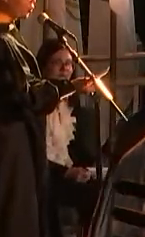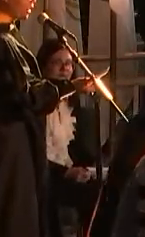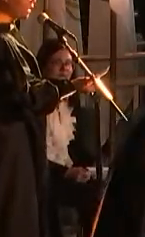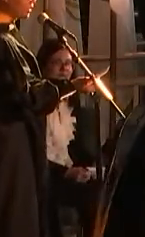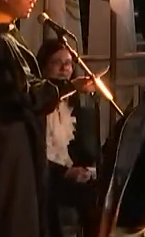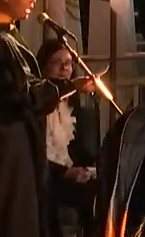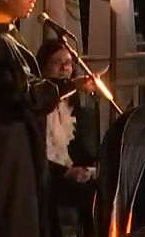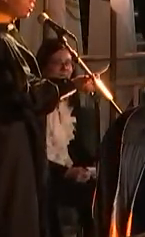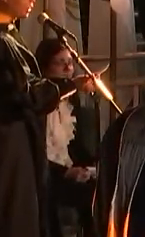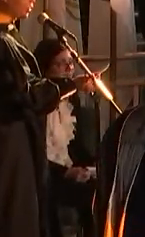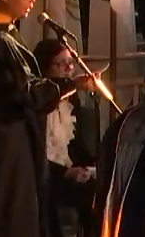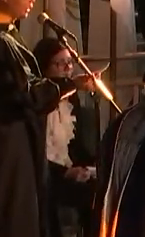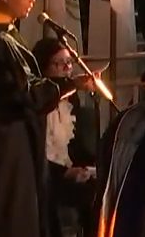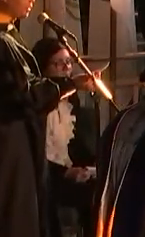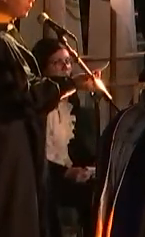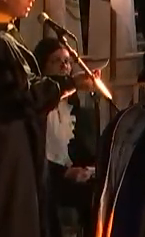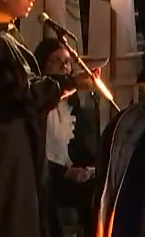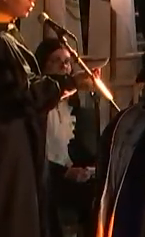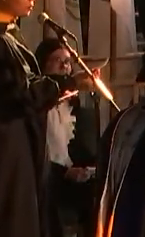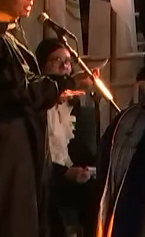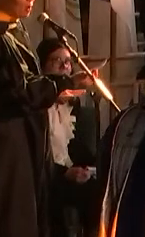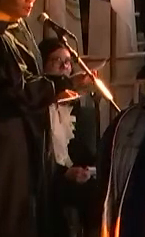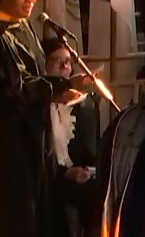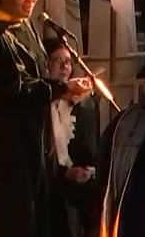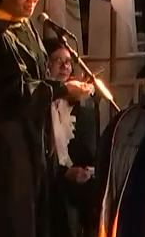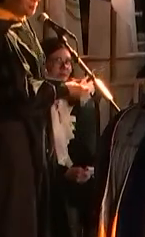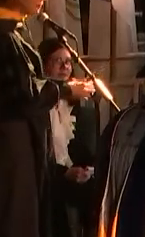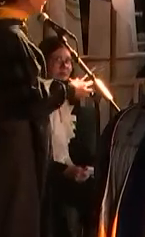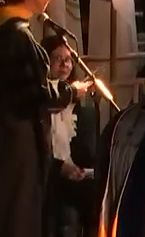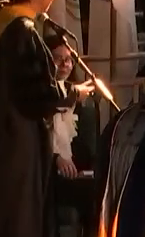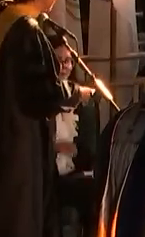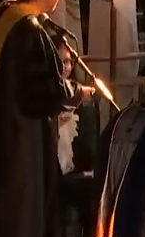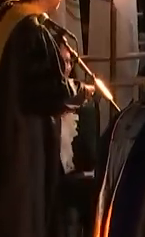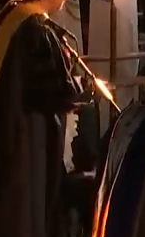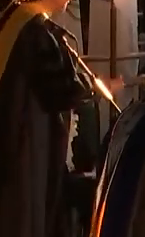Selena Grace Andrioli, cum laude.